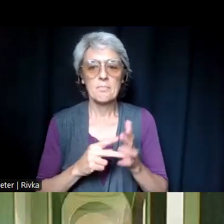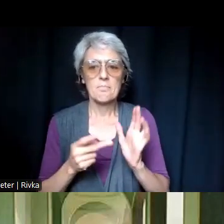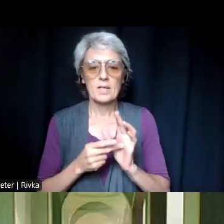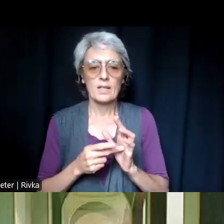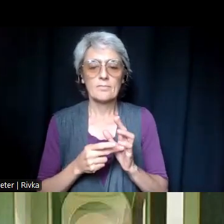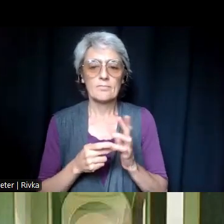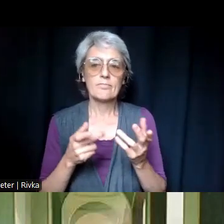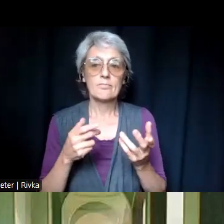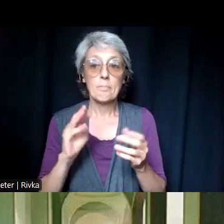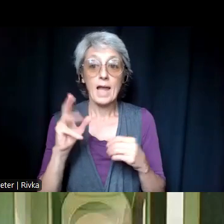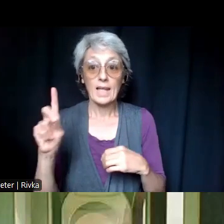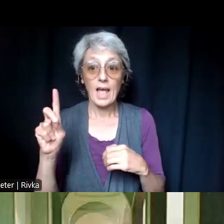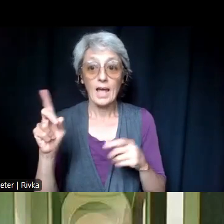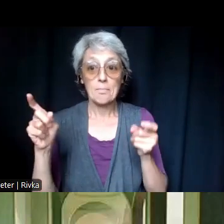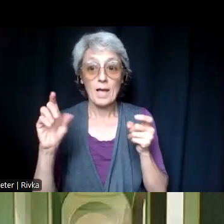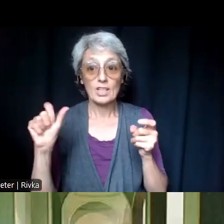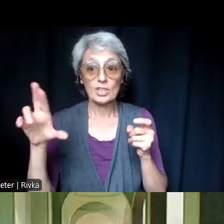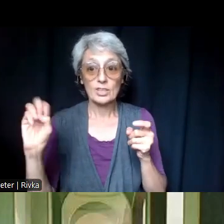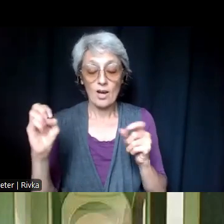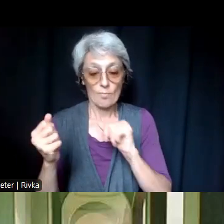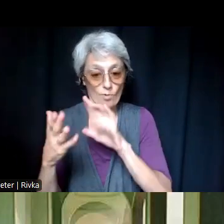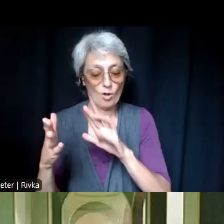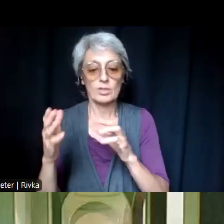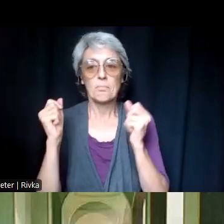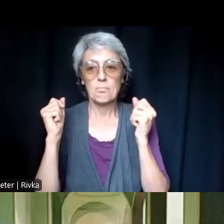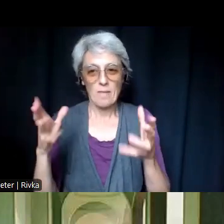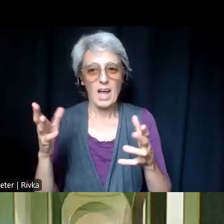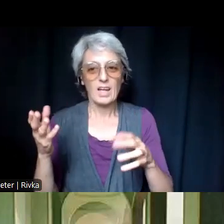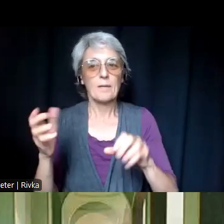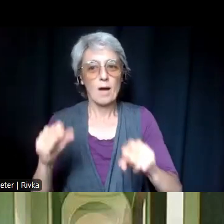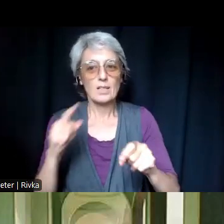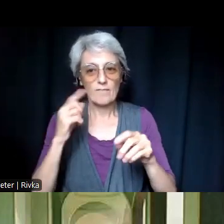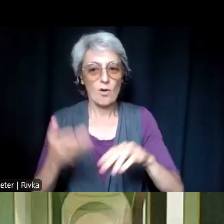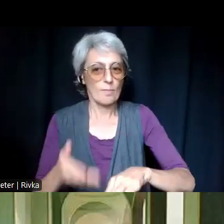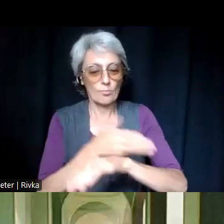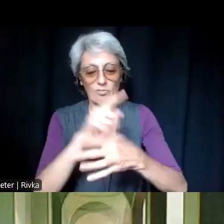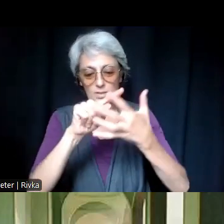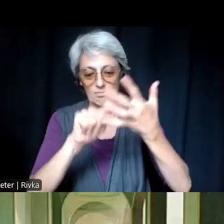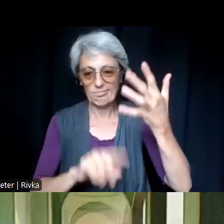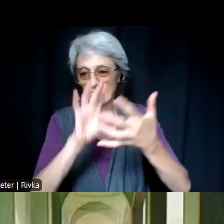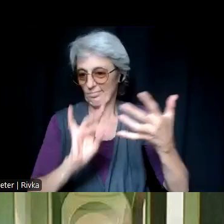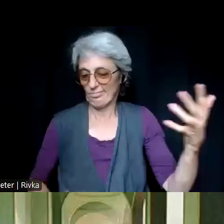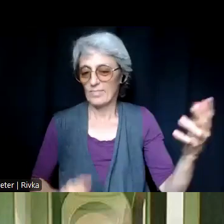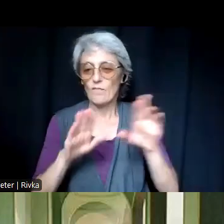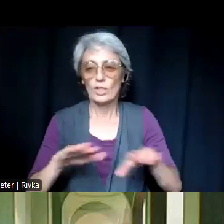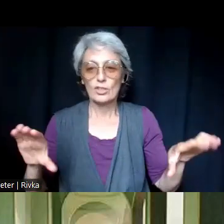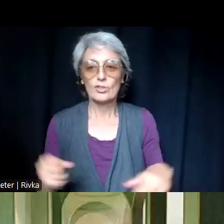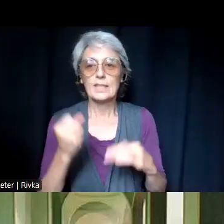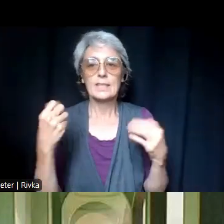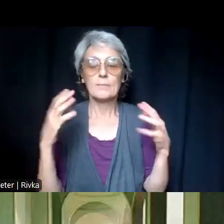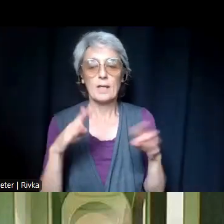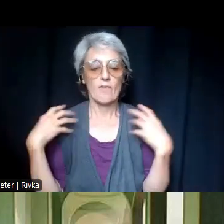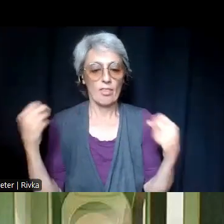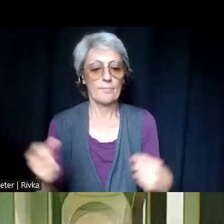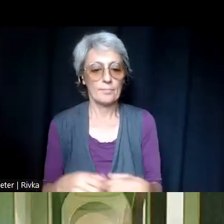improve Medicaid managed care approaches for children's behavioral health. Our focus will